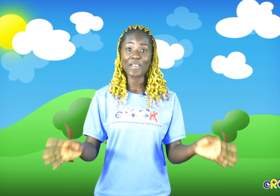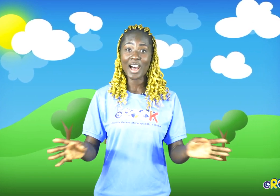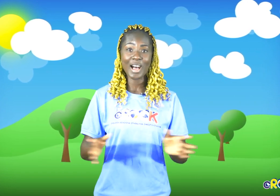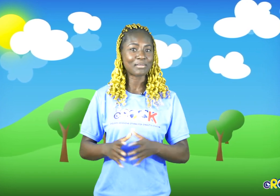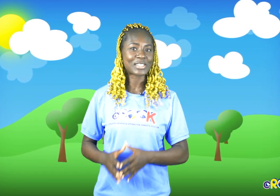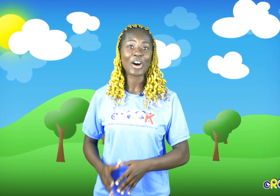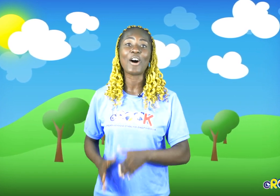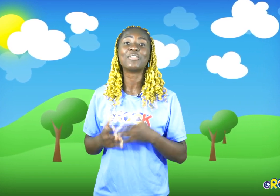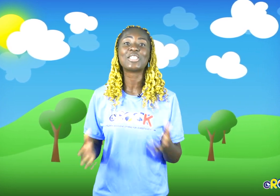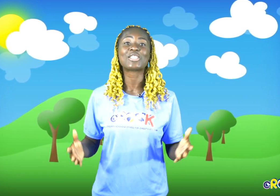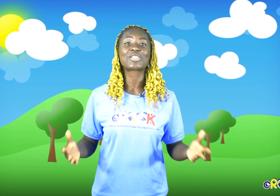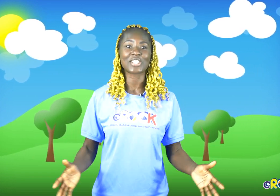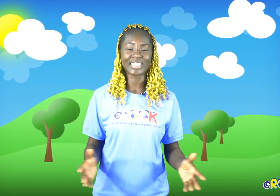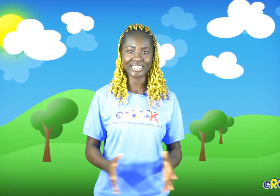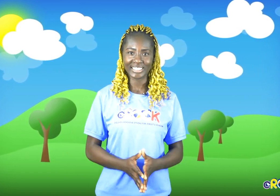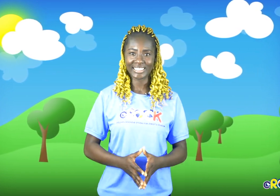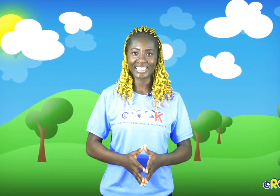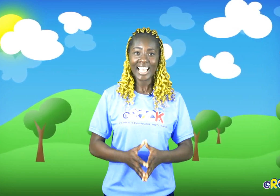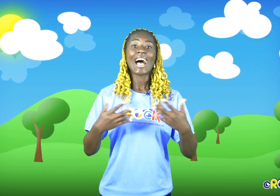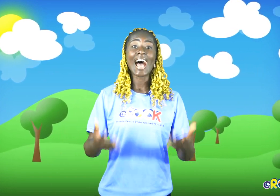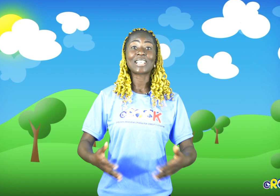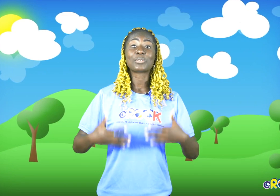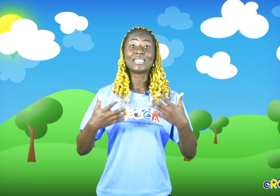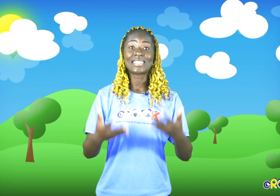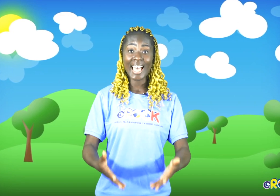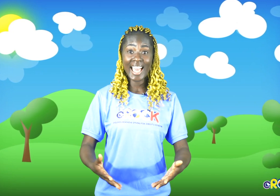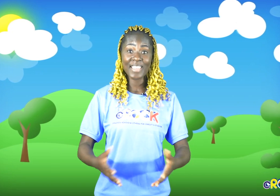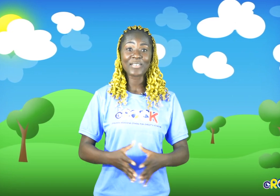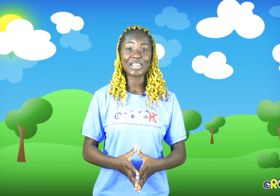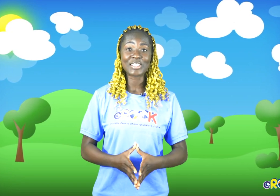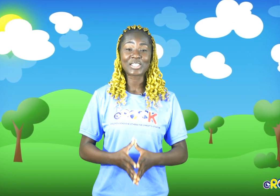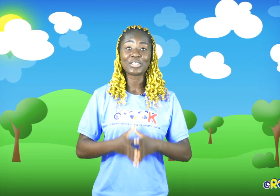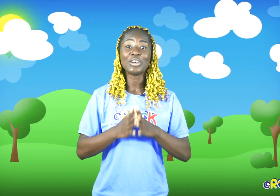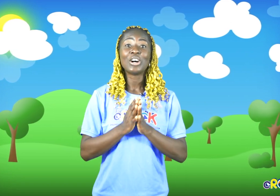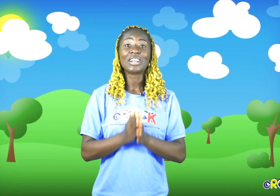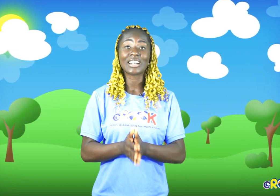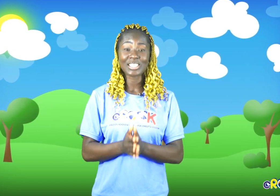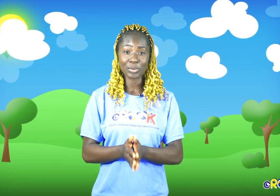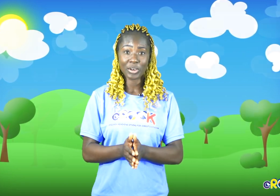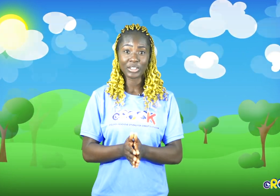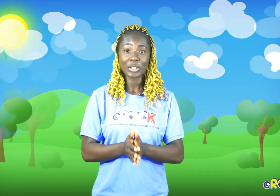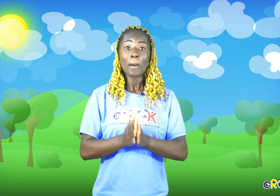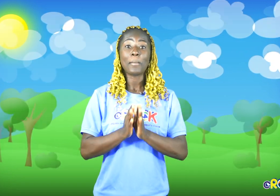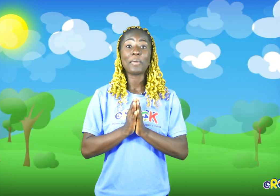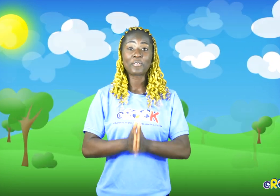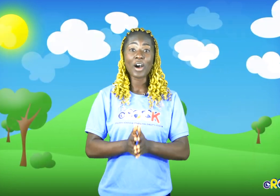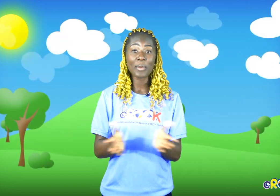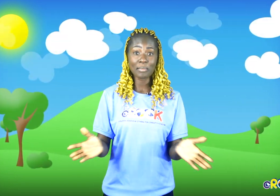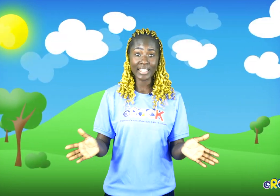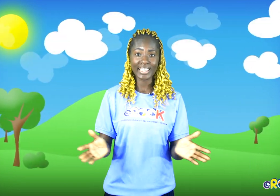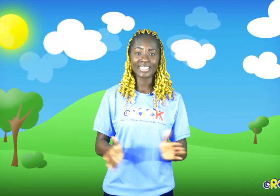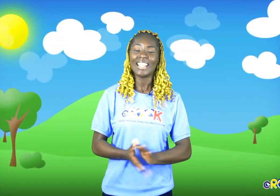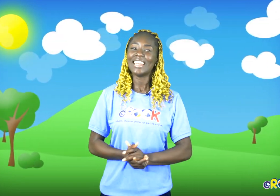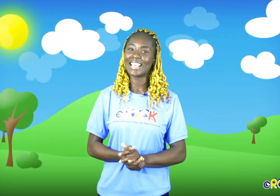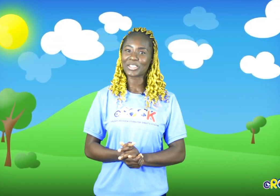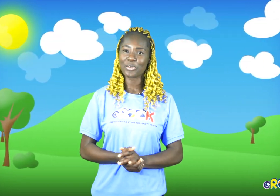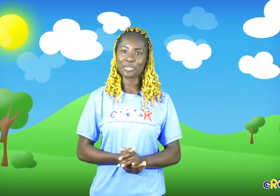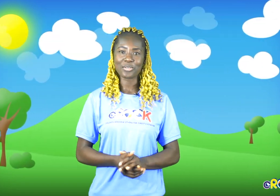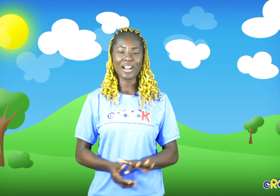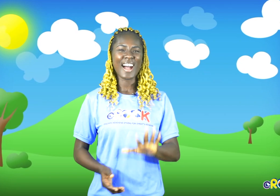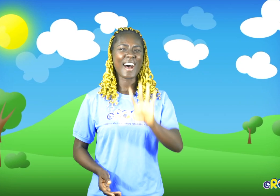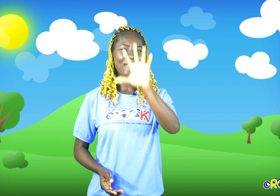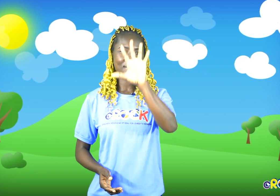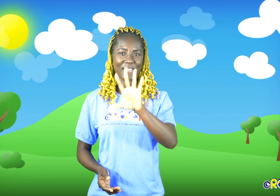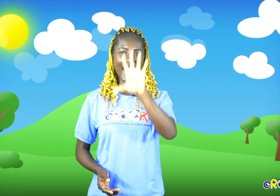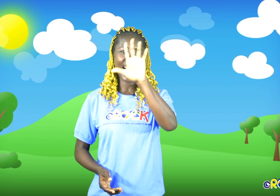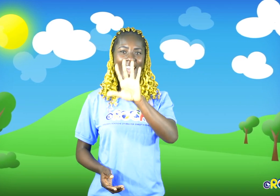all forms of distractions as we dive into God's word. But before we begin, let's go